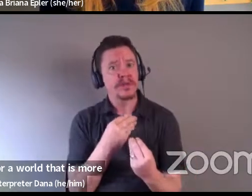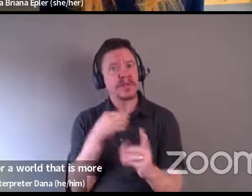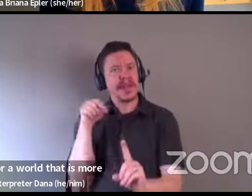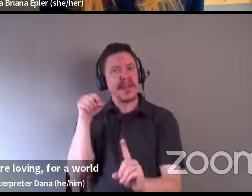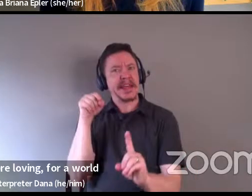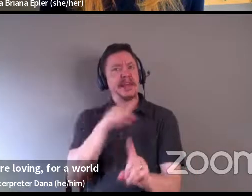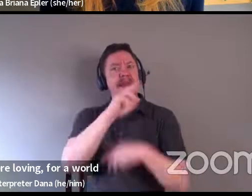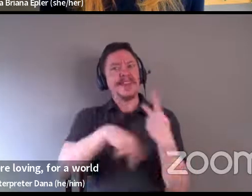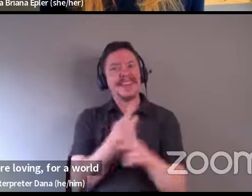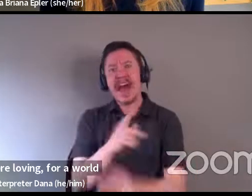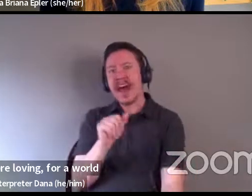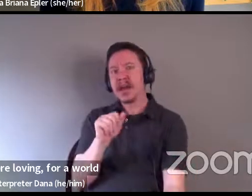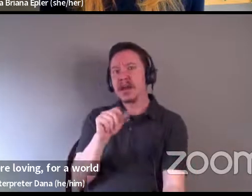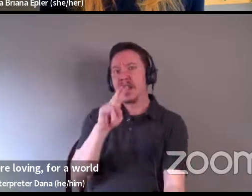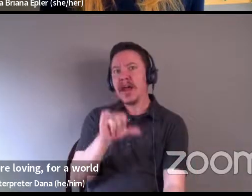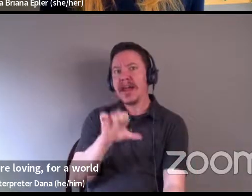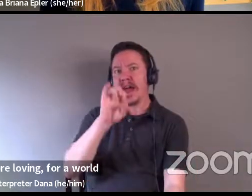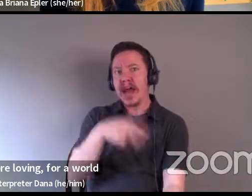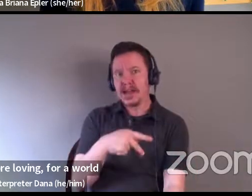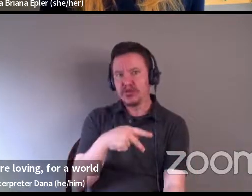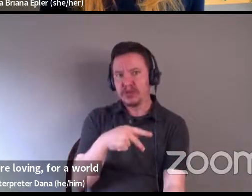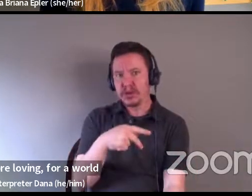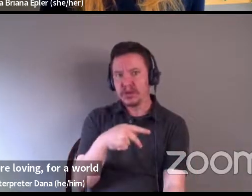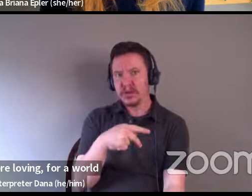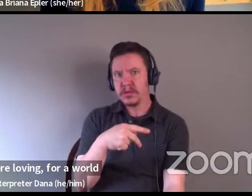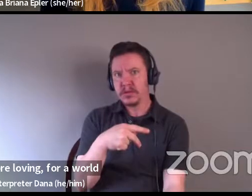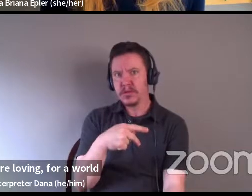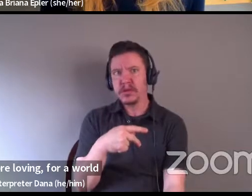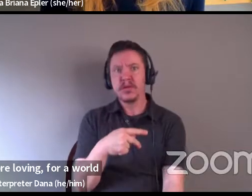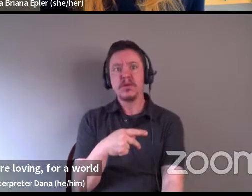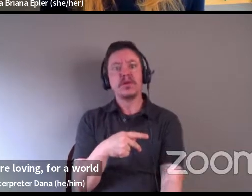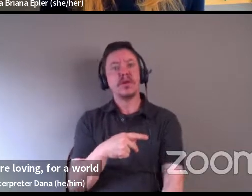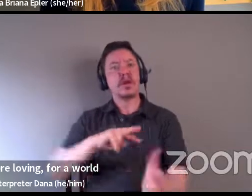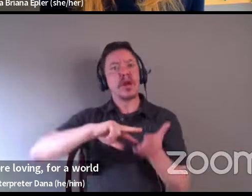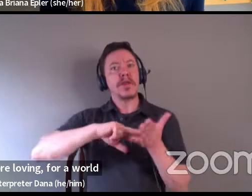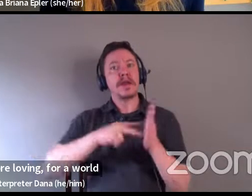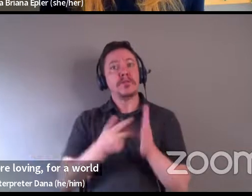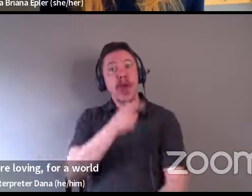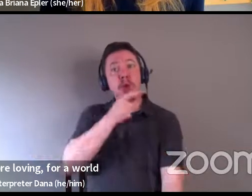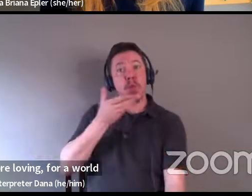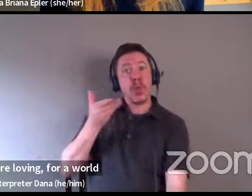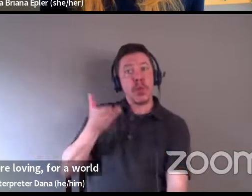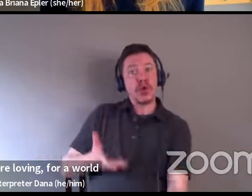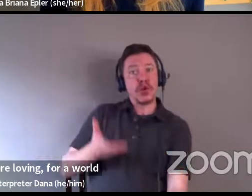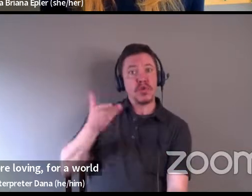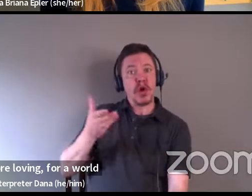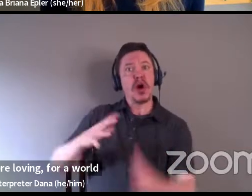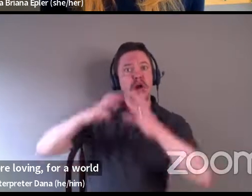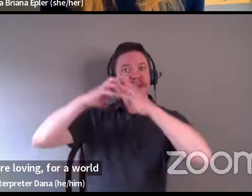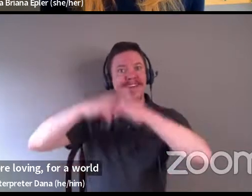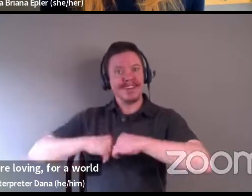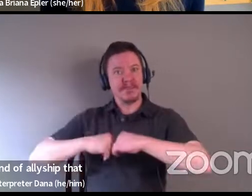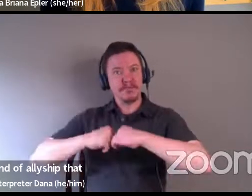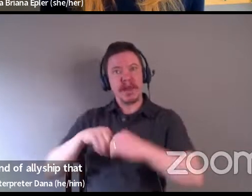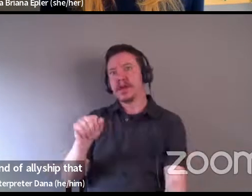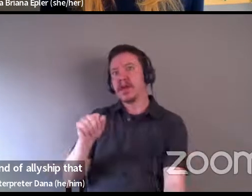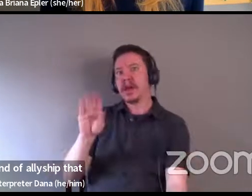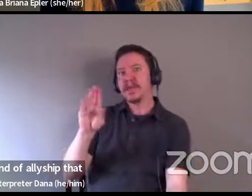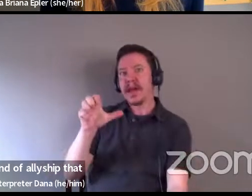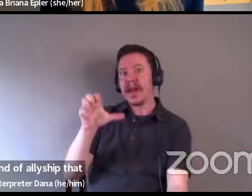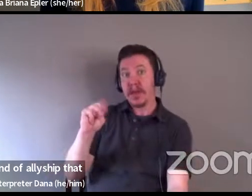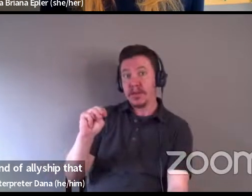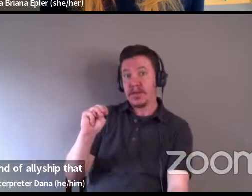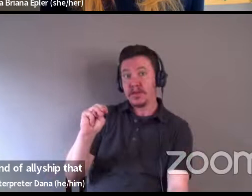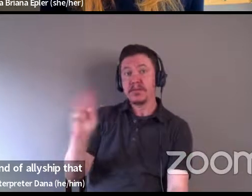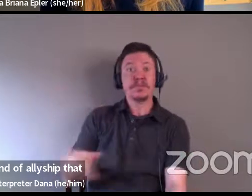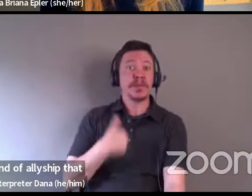of allyship that implicates who you are in the dismantling of ableism, for me,